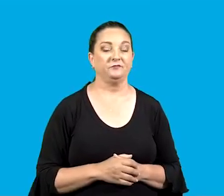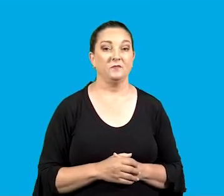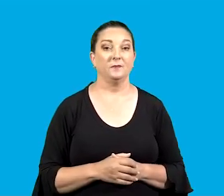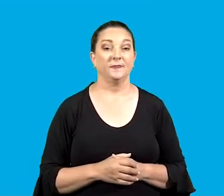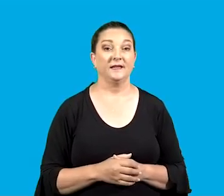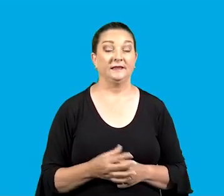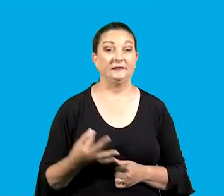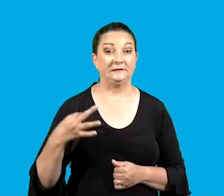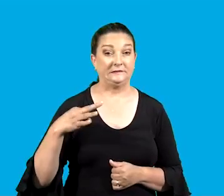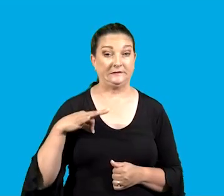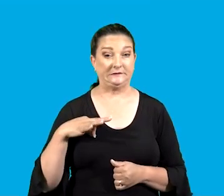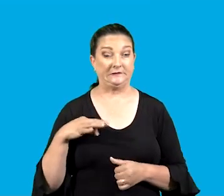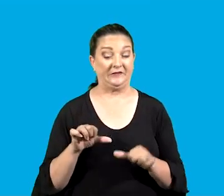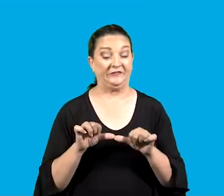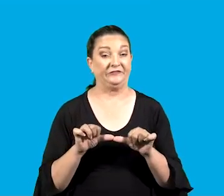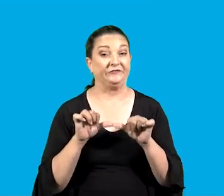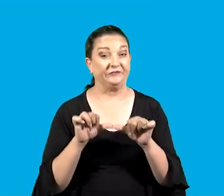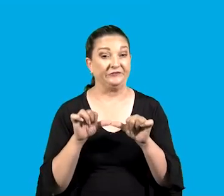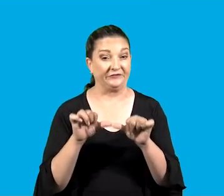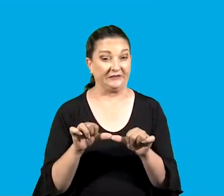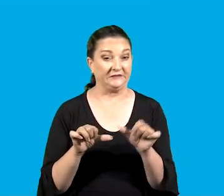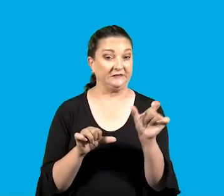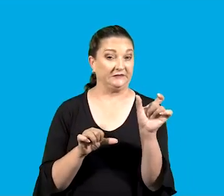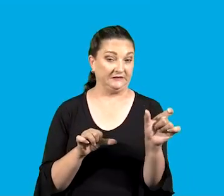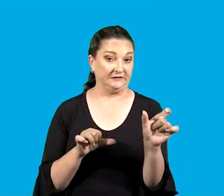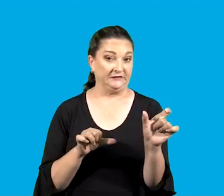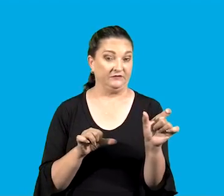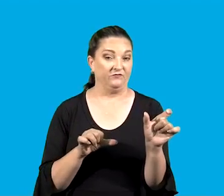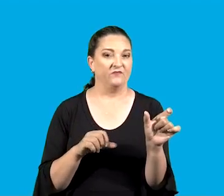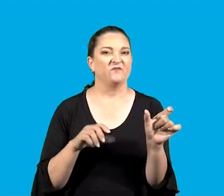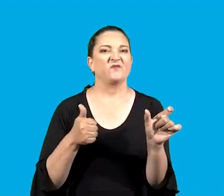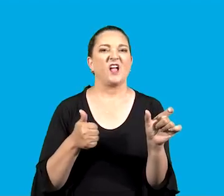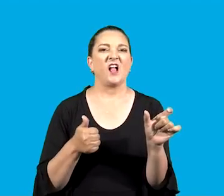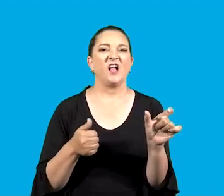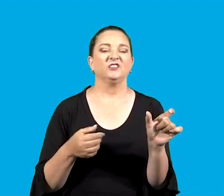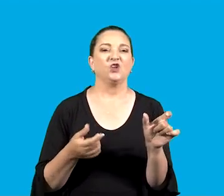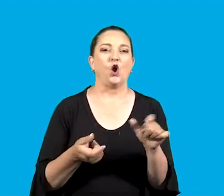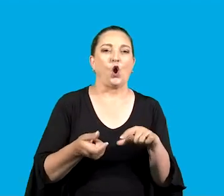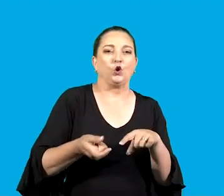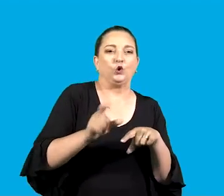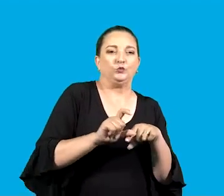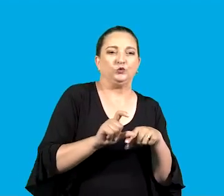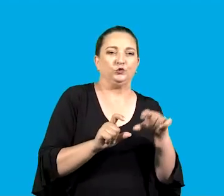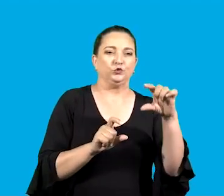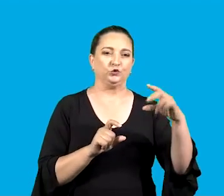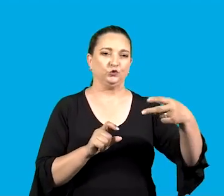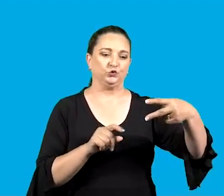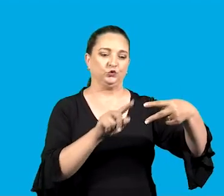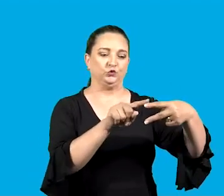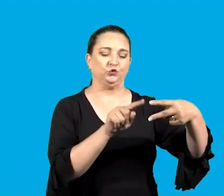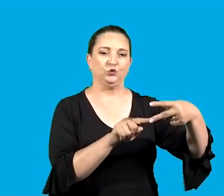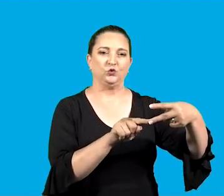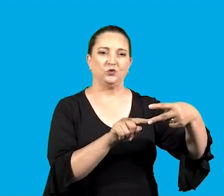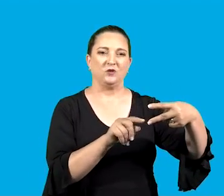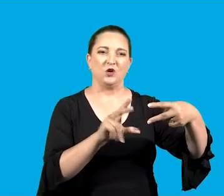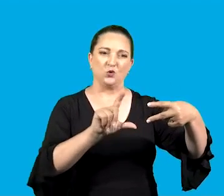fixed salary plus commission, so we're talking about these two figures here, gives you 161,050, but this is